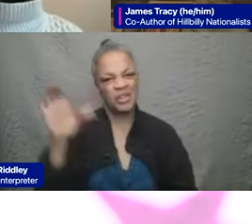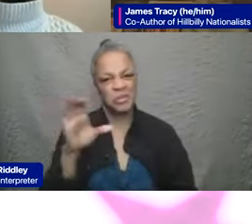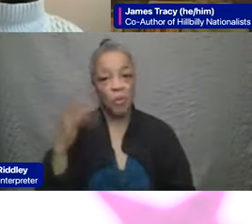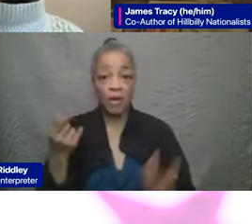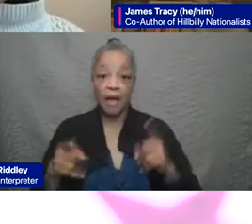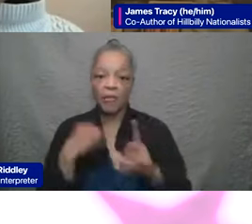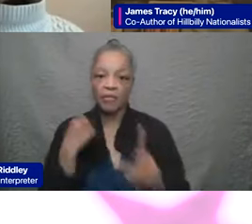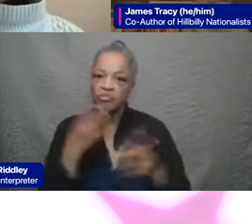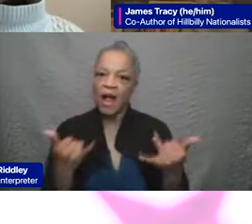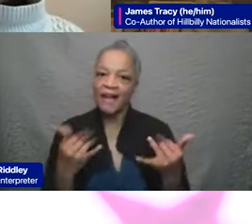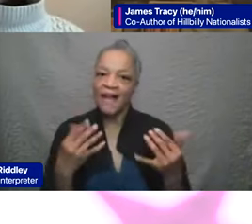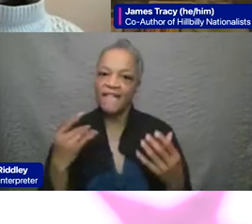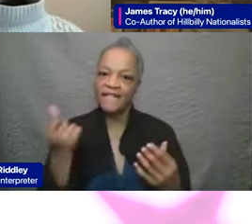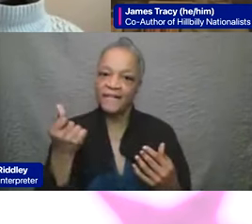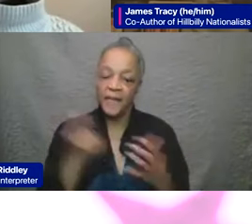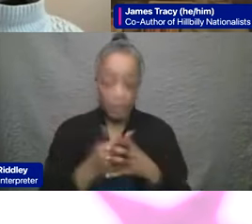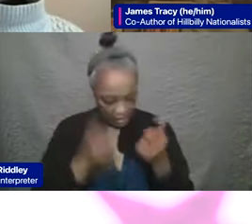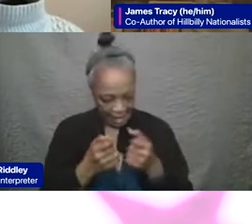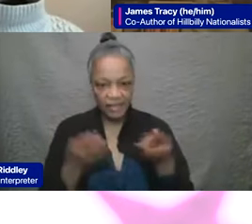as quick as a text,